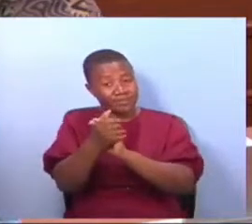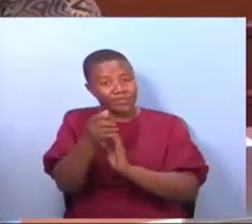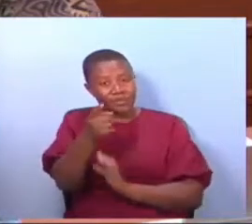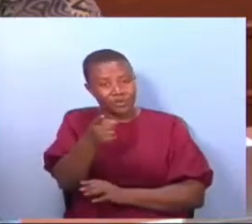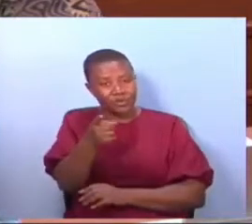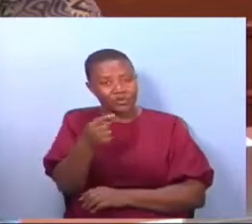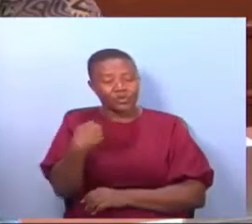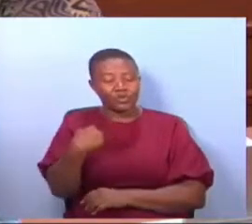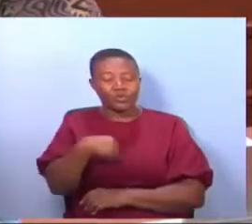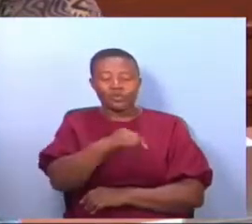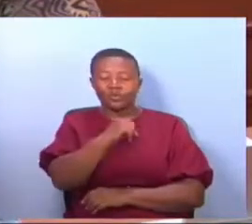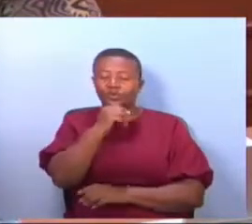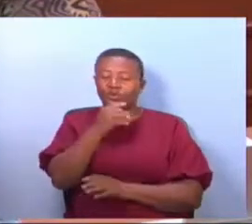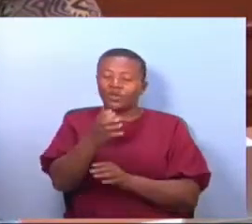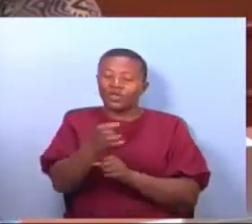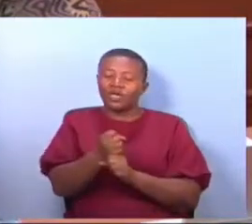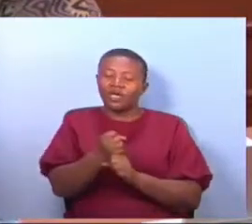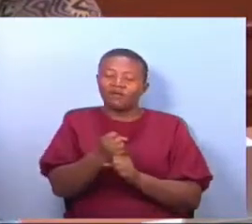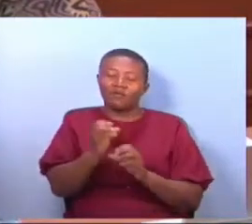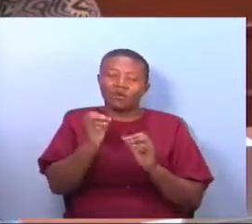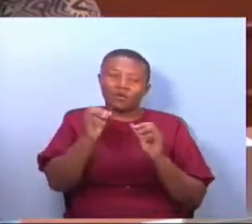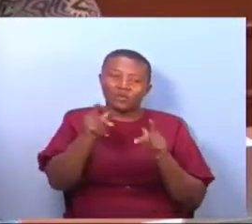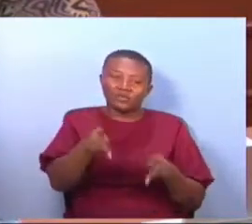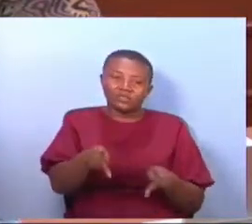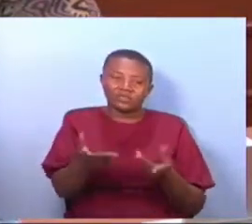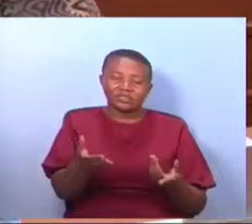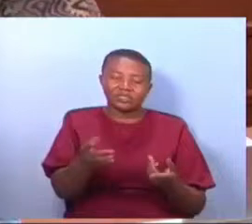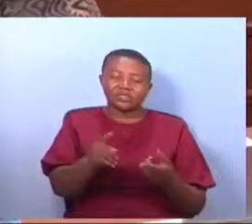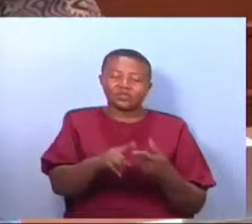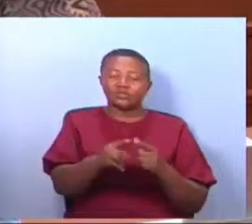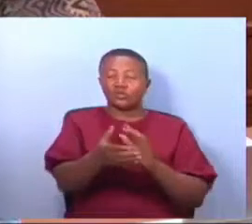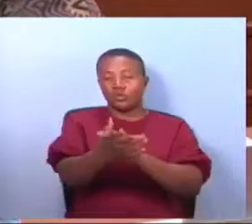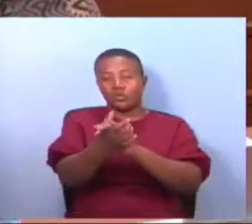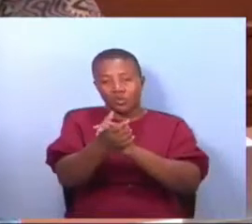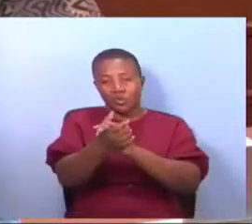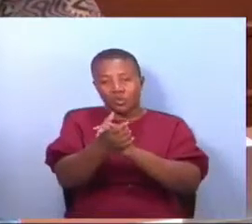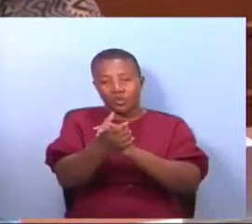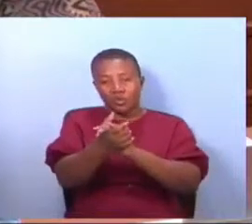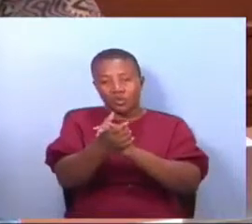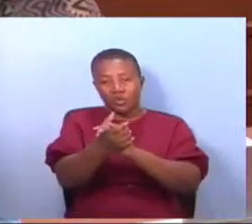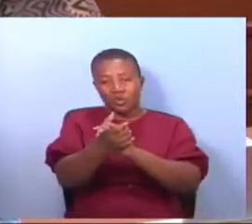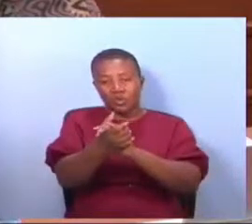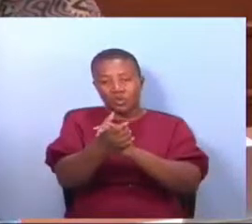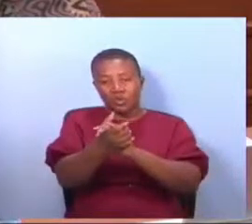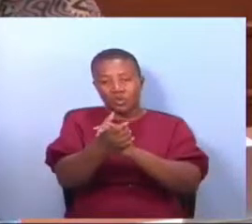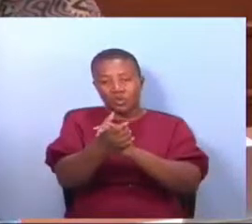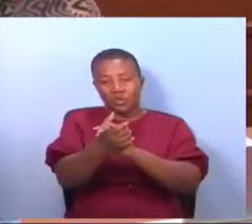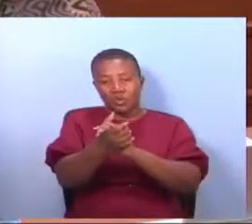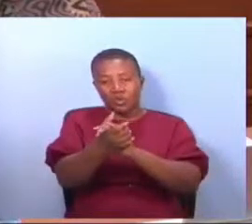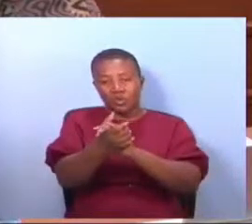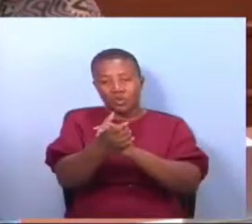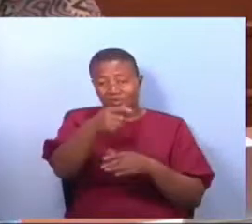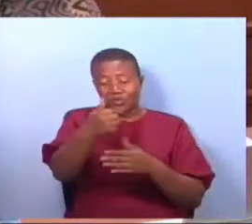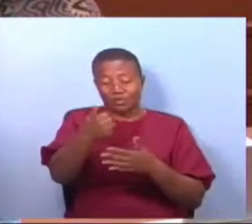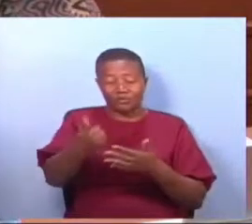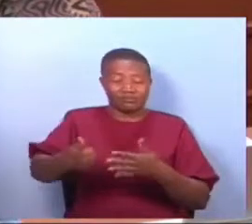the opportunity on this side to congratulate you on your elevation.